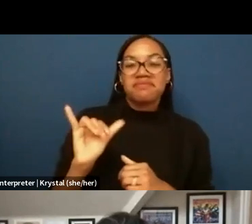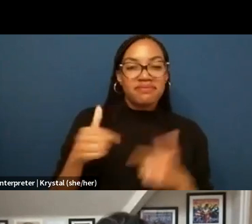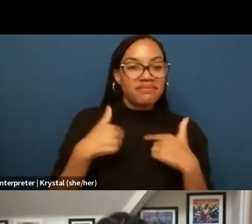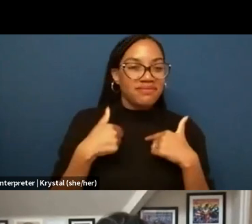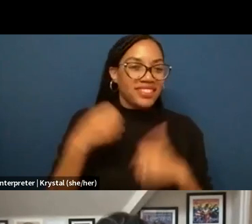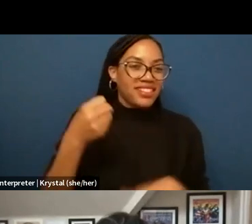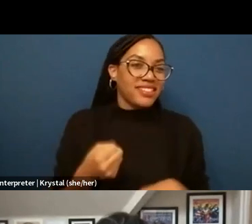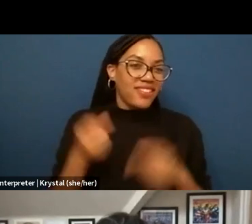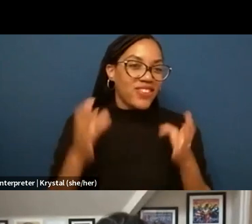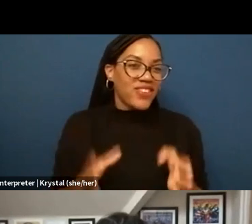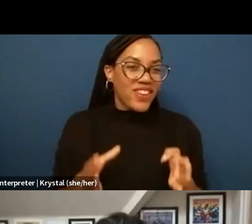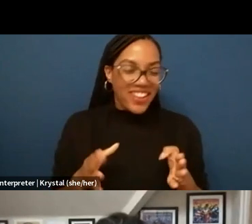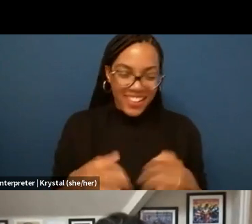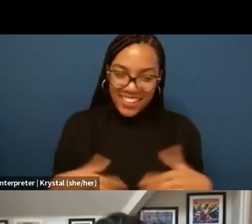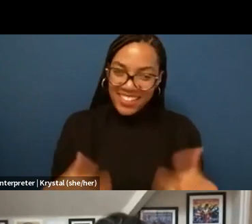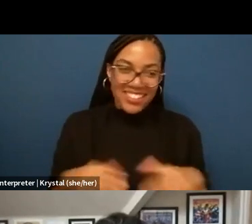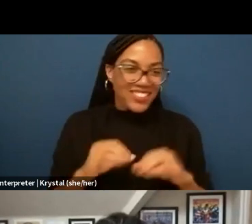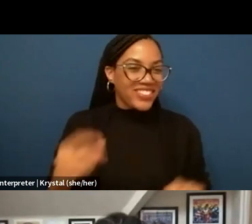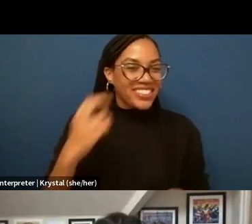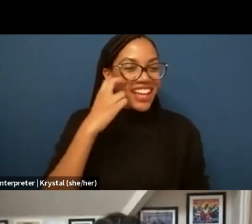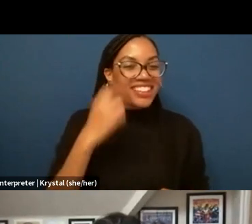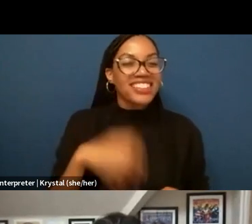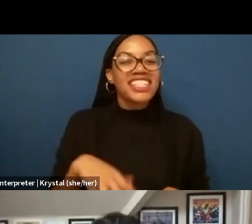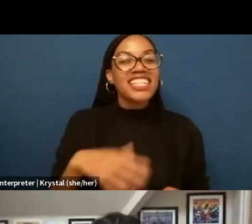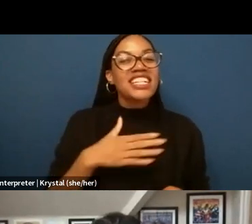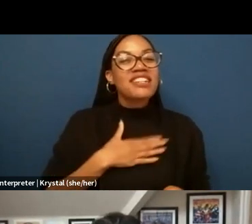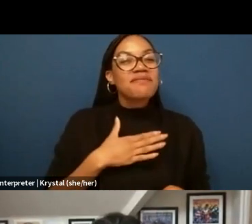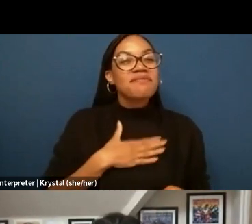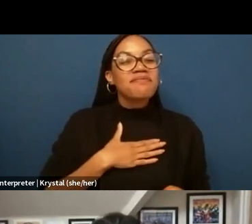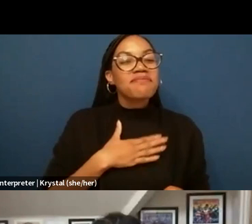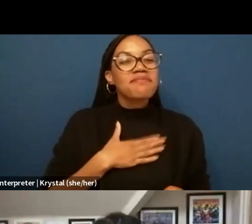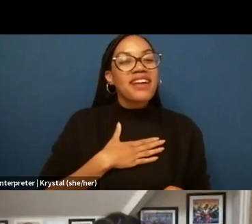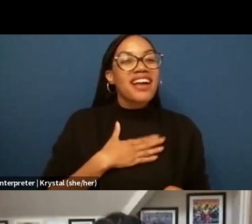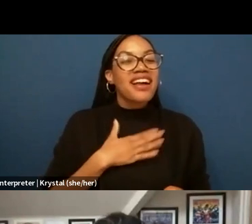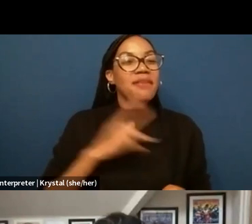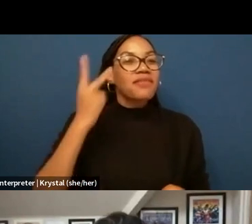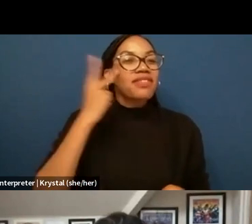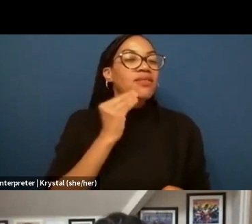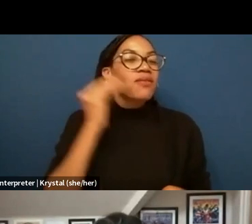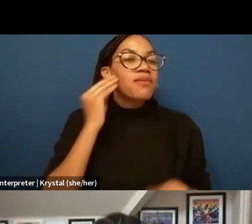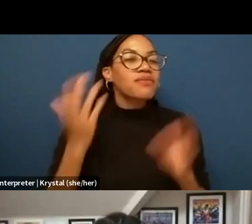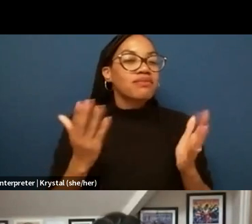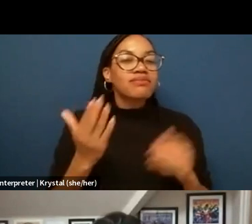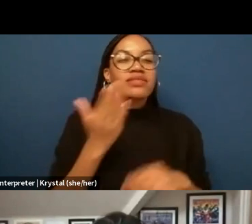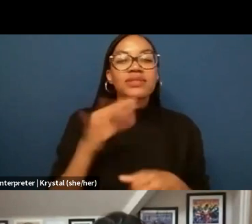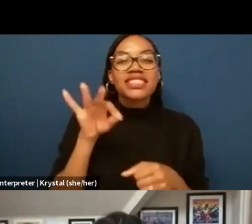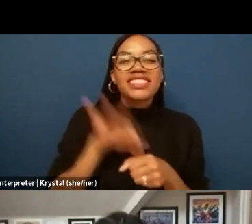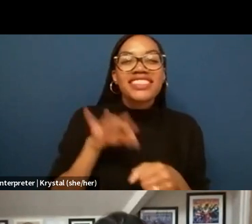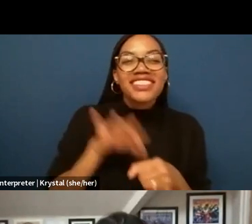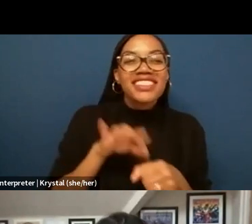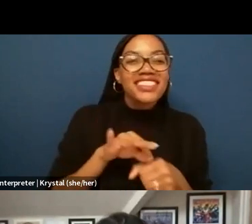without a shadow of a doubt. My political home, I definitely come from sweet tea country, whiskey folk.